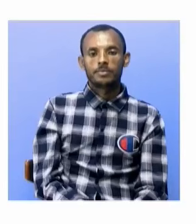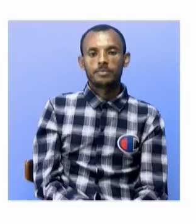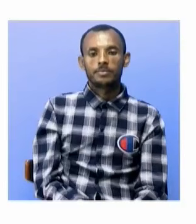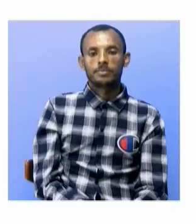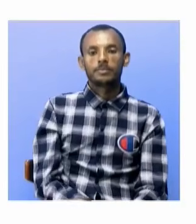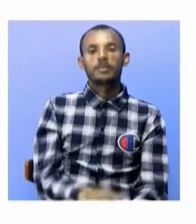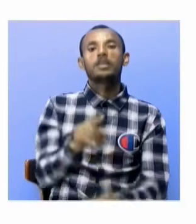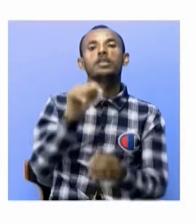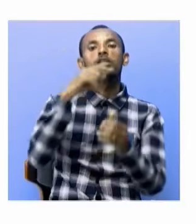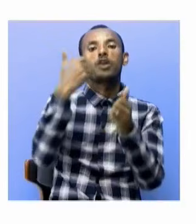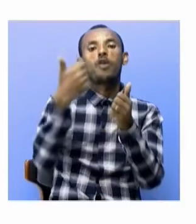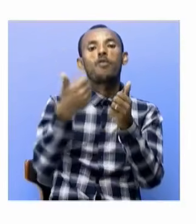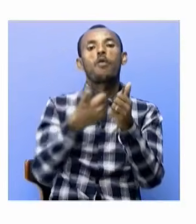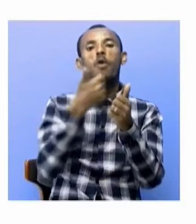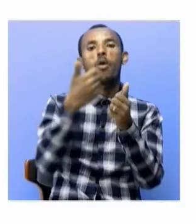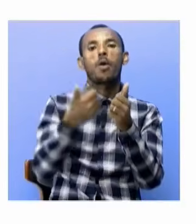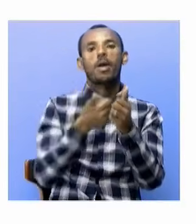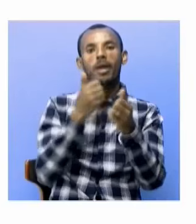the following numbers.